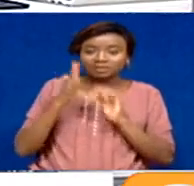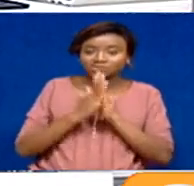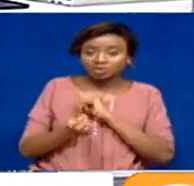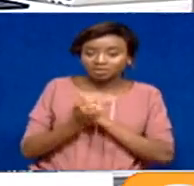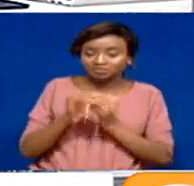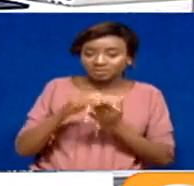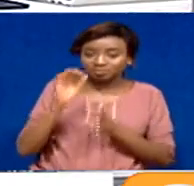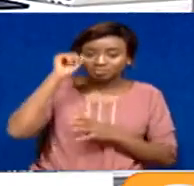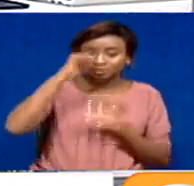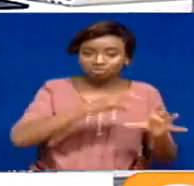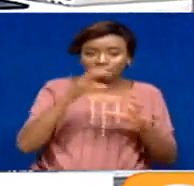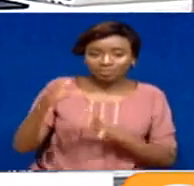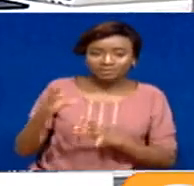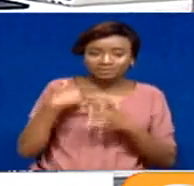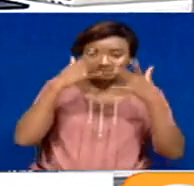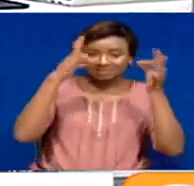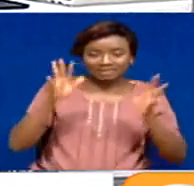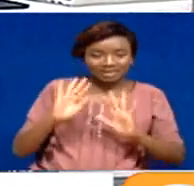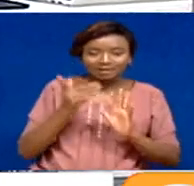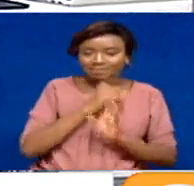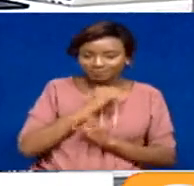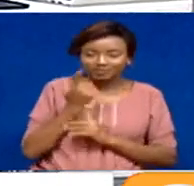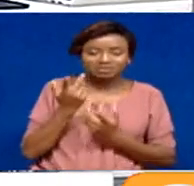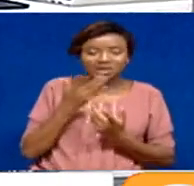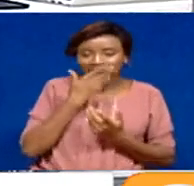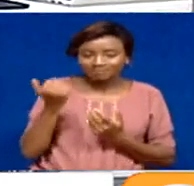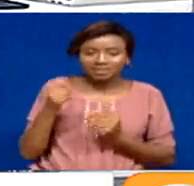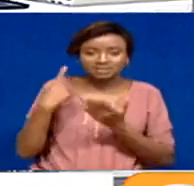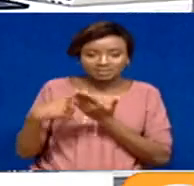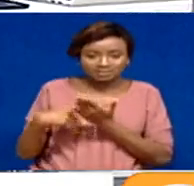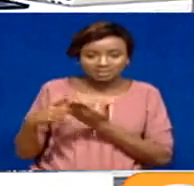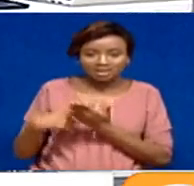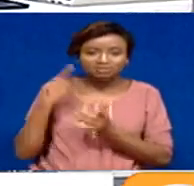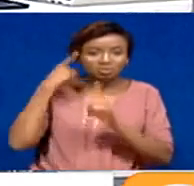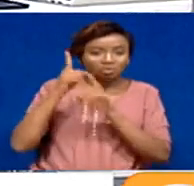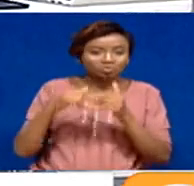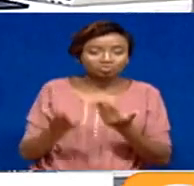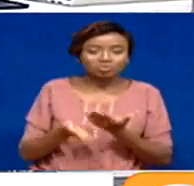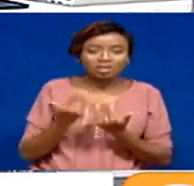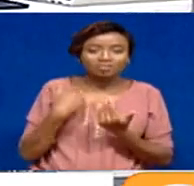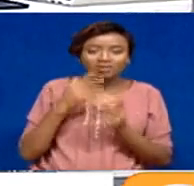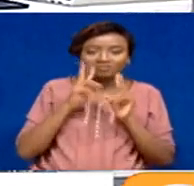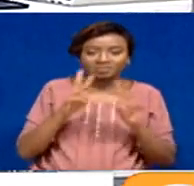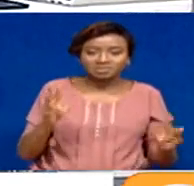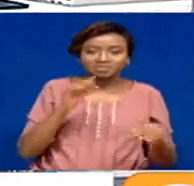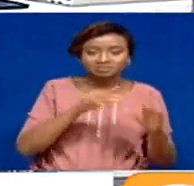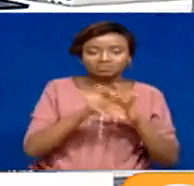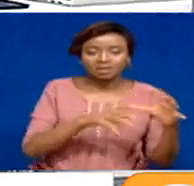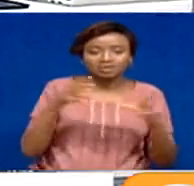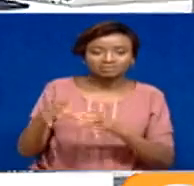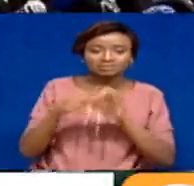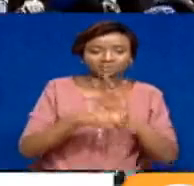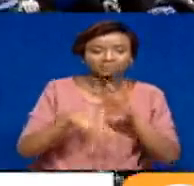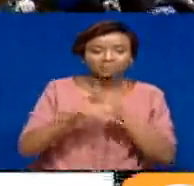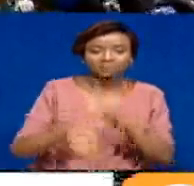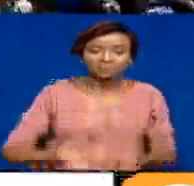Ogina reports, political parties are opting for boardroom deals in an attempt to avoid divisive primaries ahead of the August election.